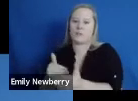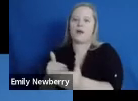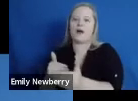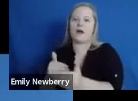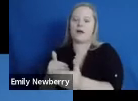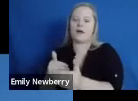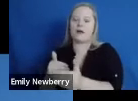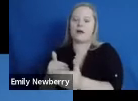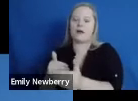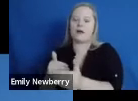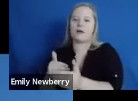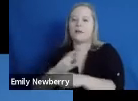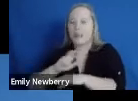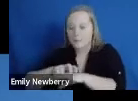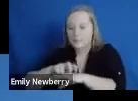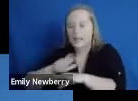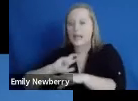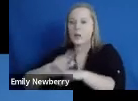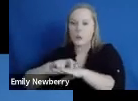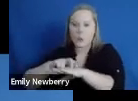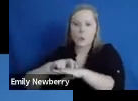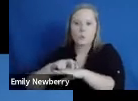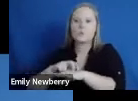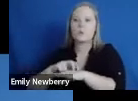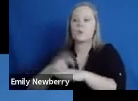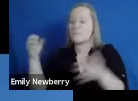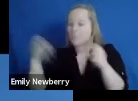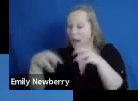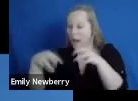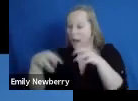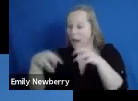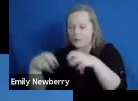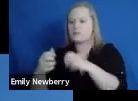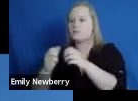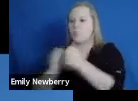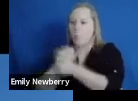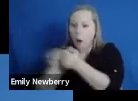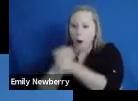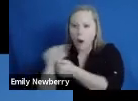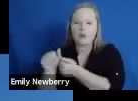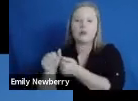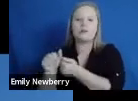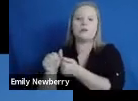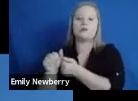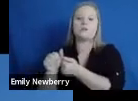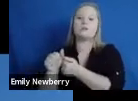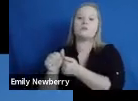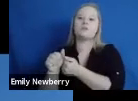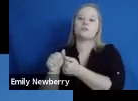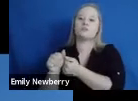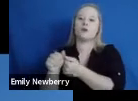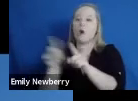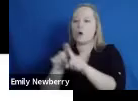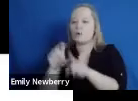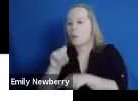our potato stock potatoes is being processed, packaged as well, and washed. That's our conventional and also organic program in